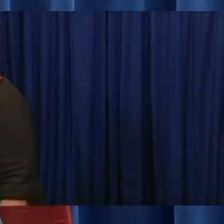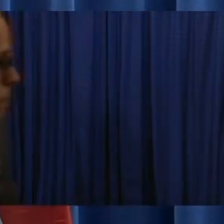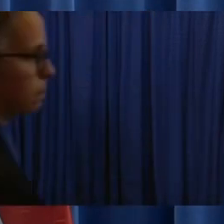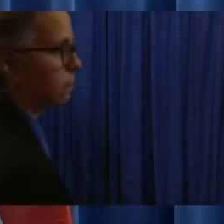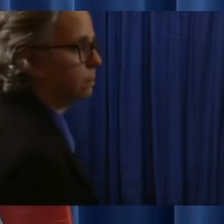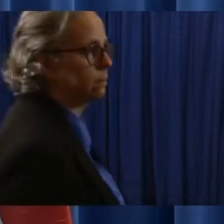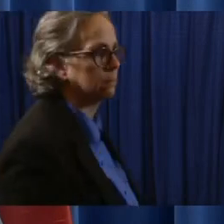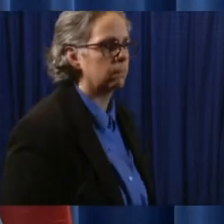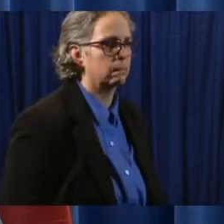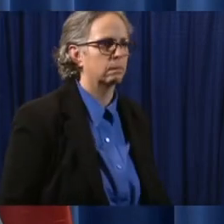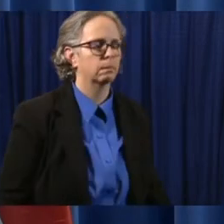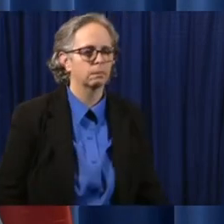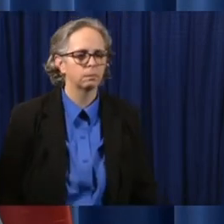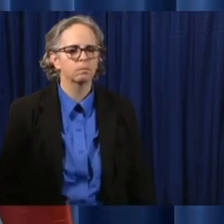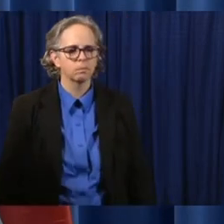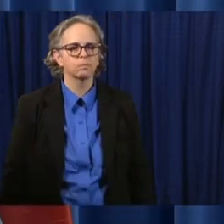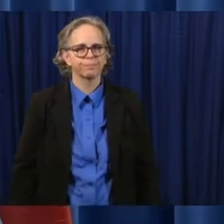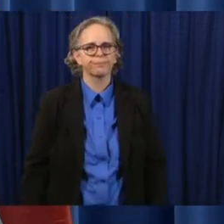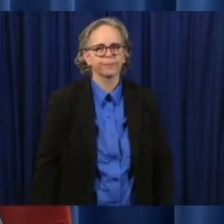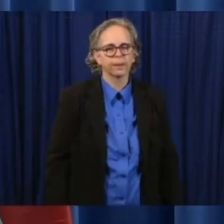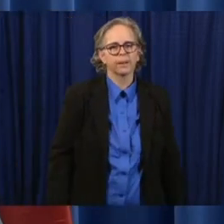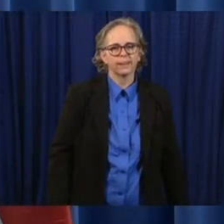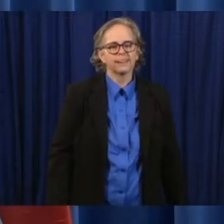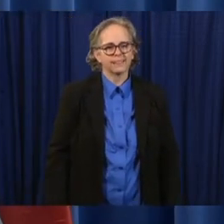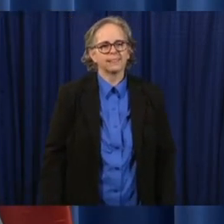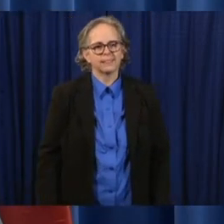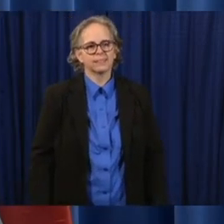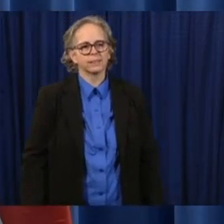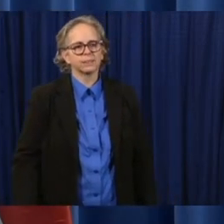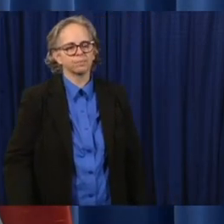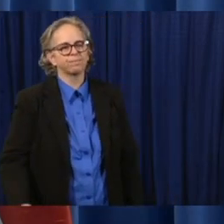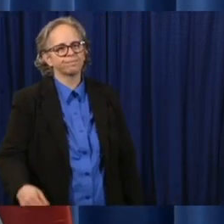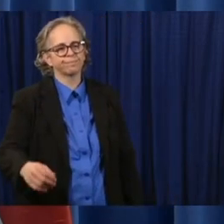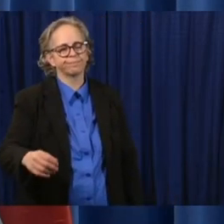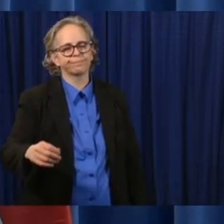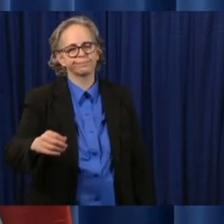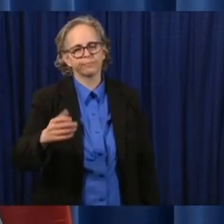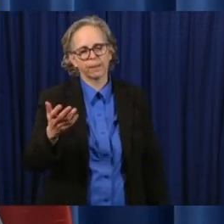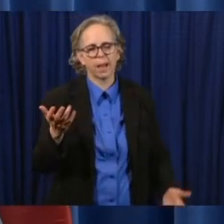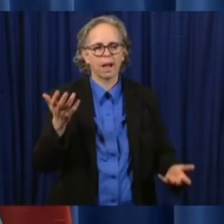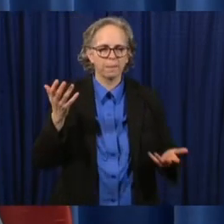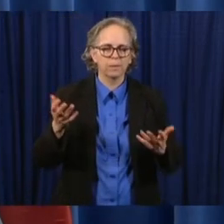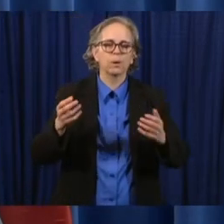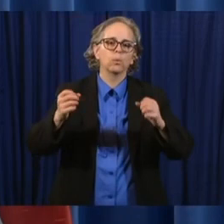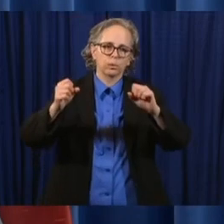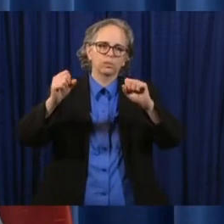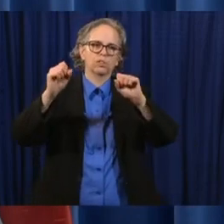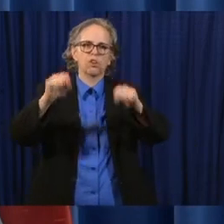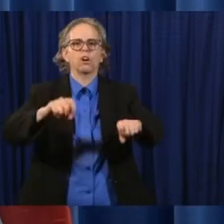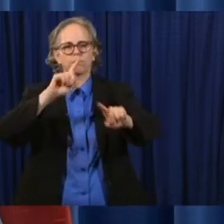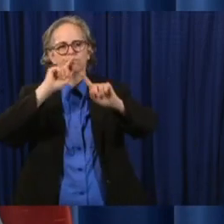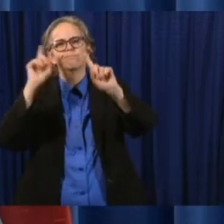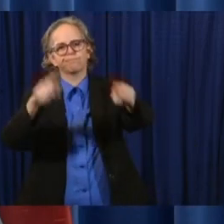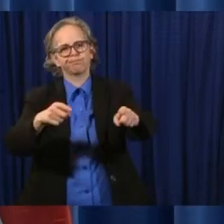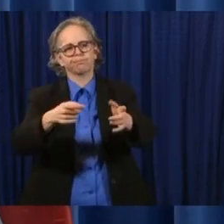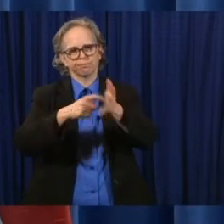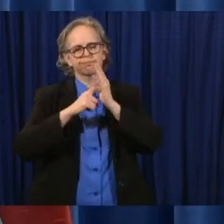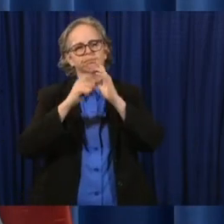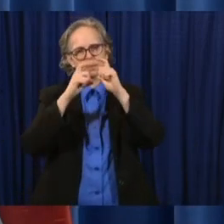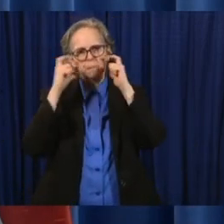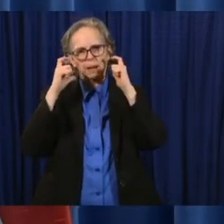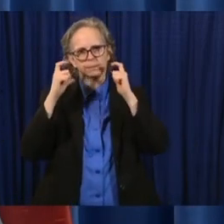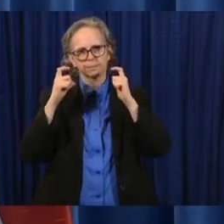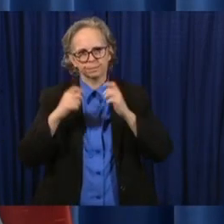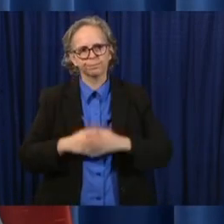Discussion really about making people do that, but I would just say that it makes eminent sense.